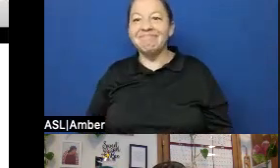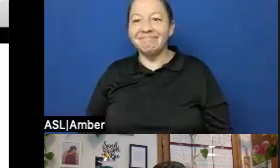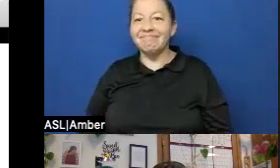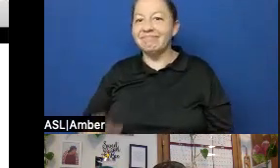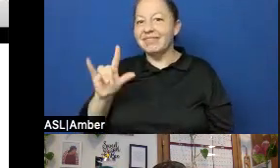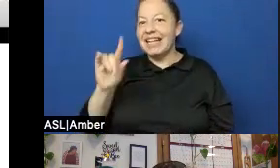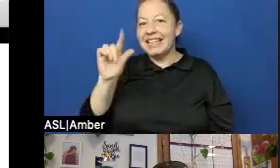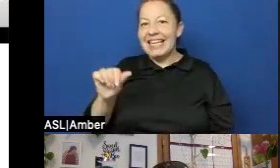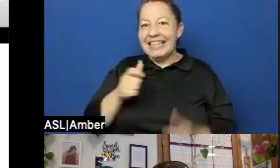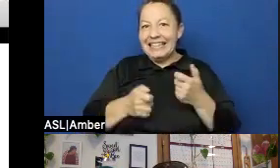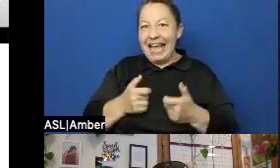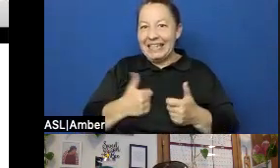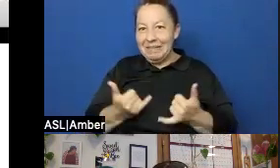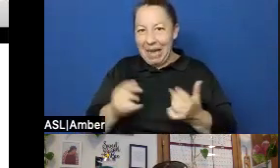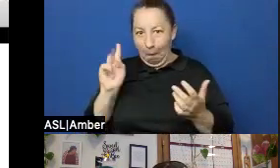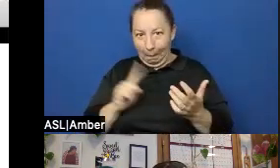texting me.